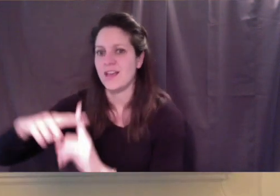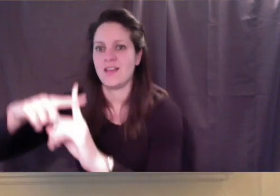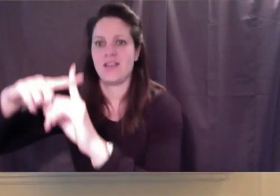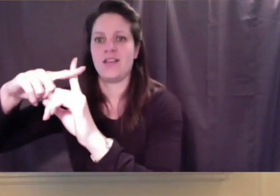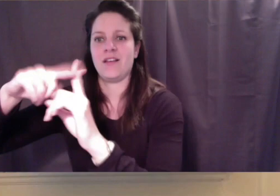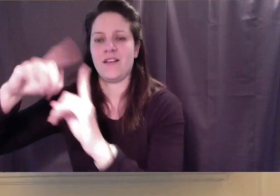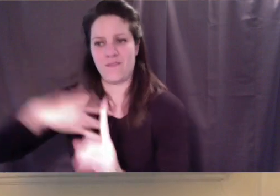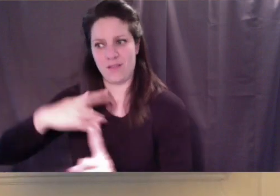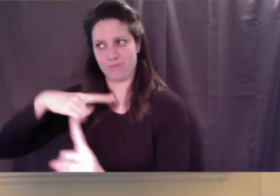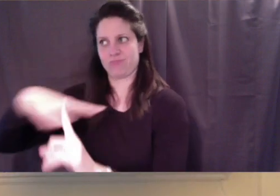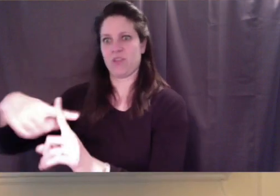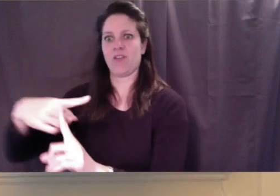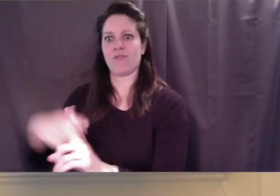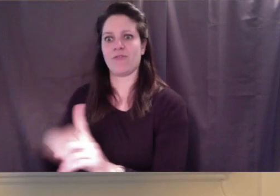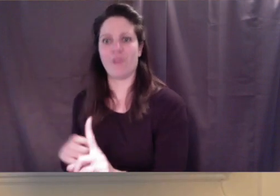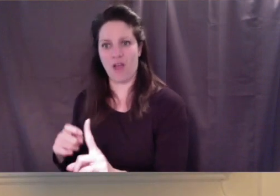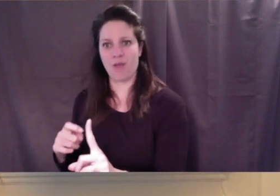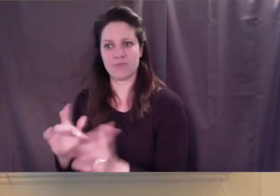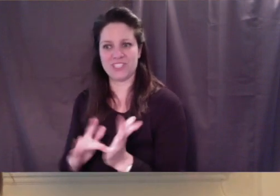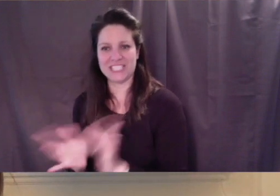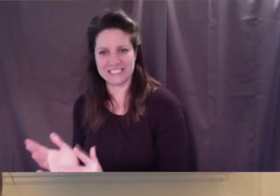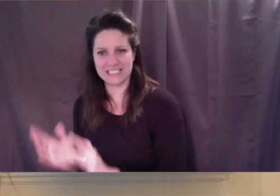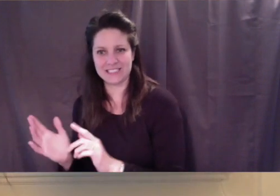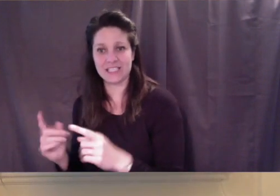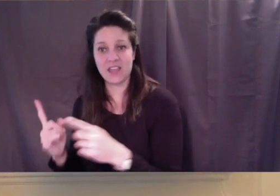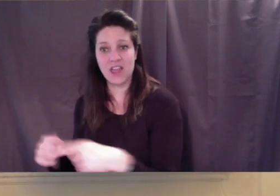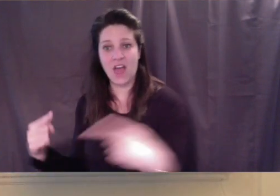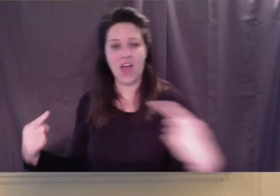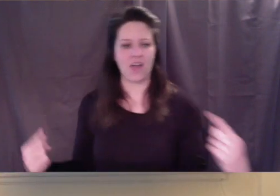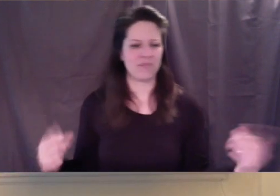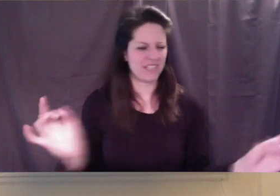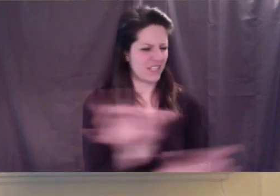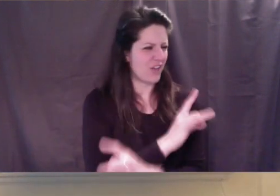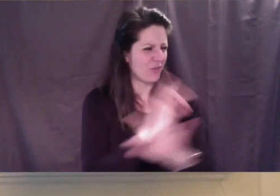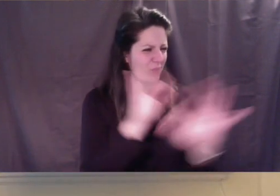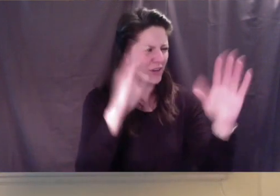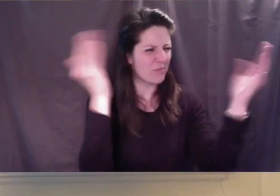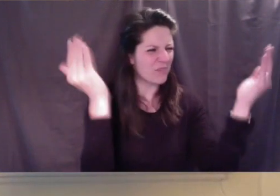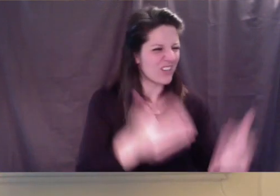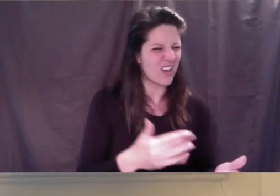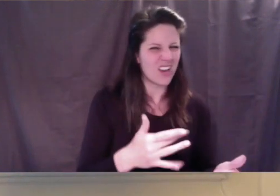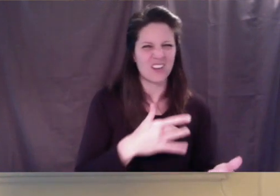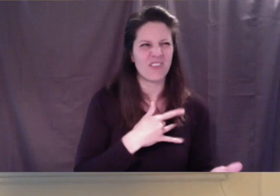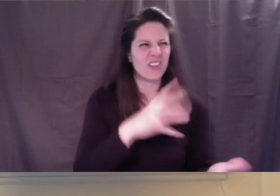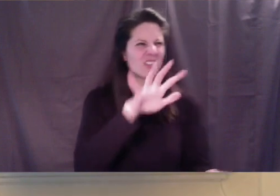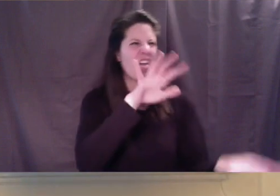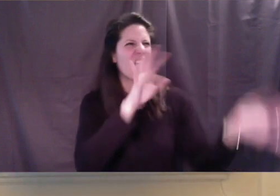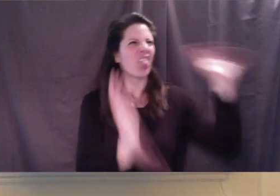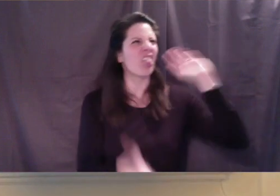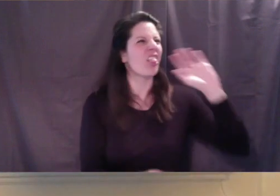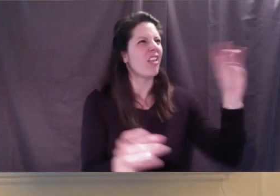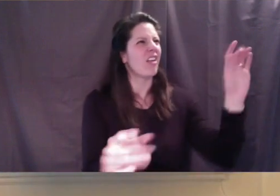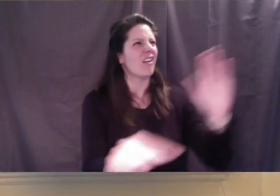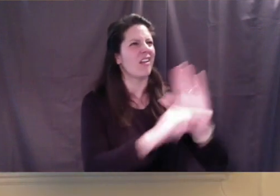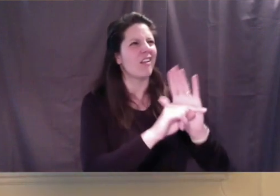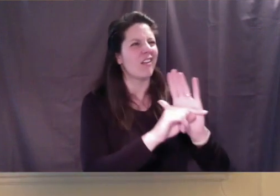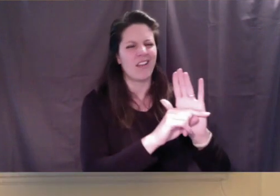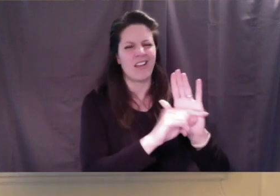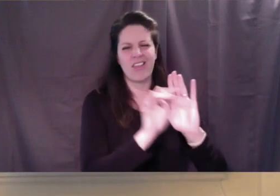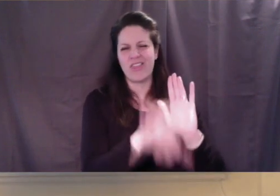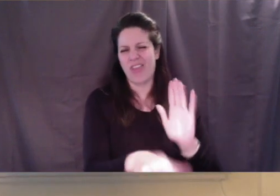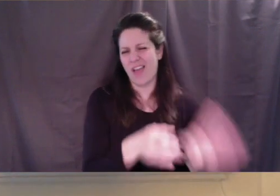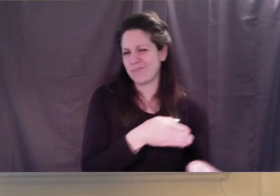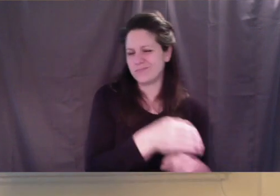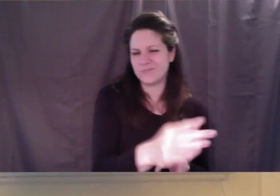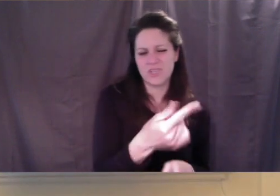arising from the work of Jesus. Grimdark, by contrast, refers to the dystopian or apocalyptic